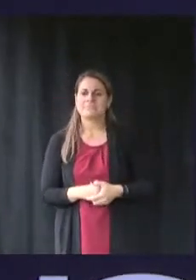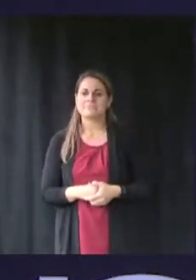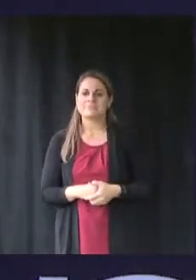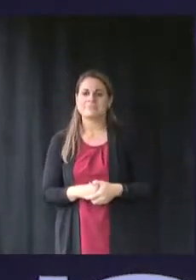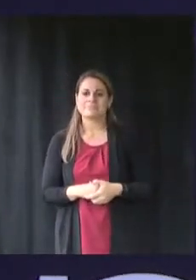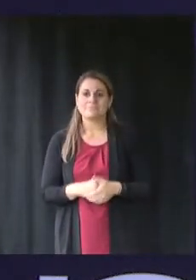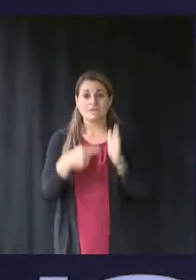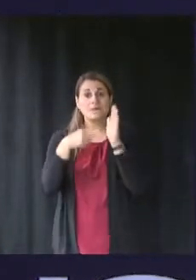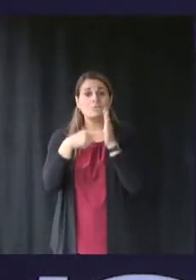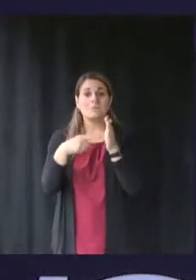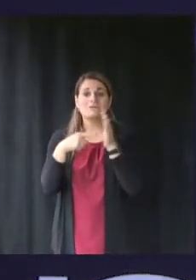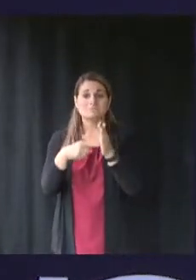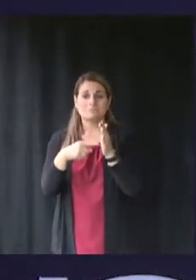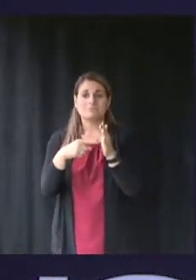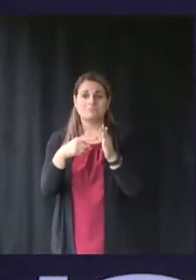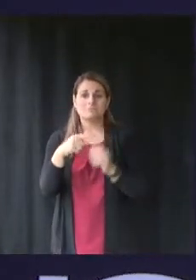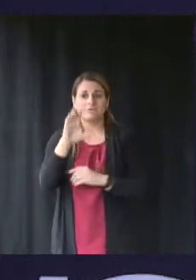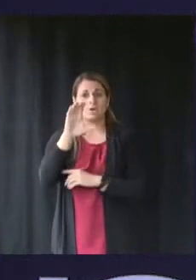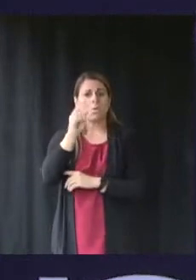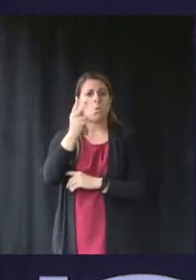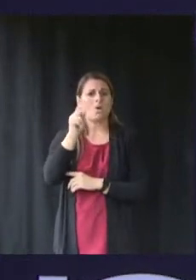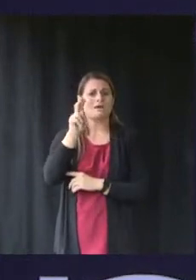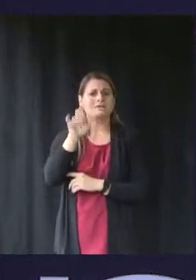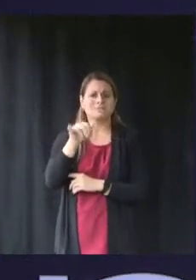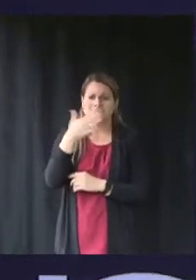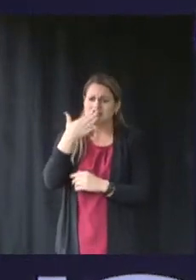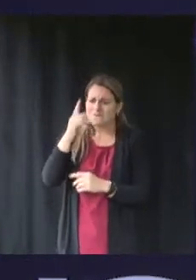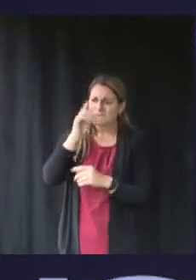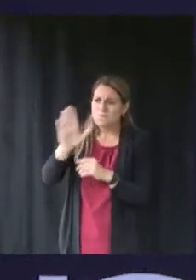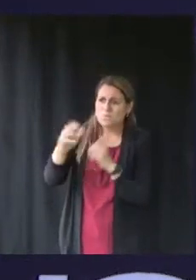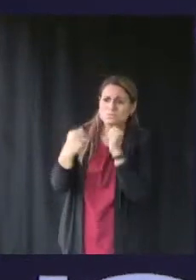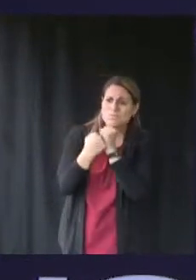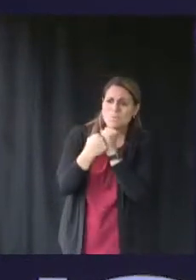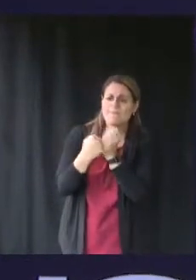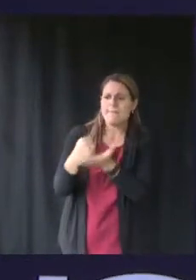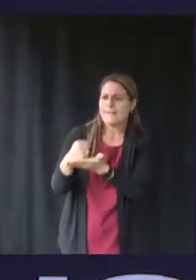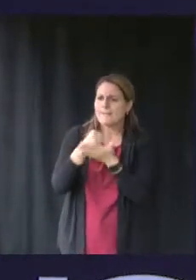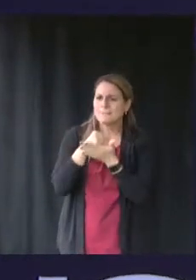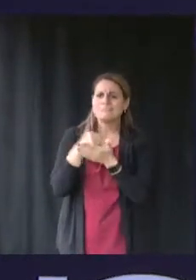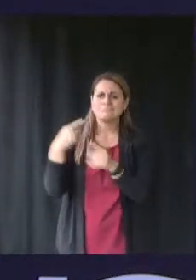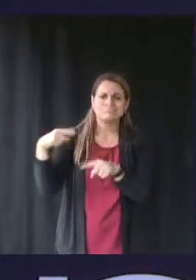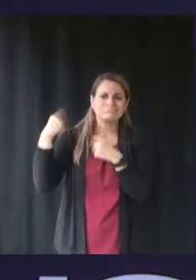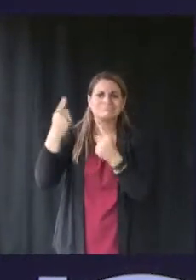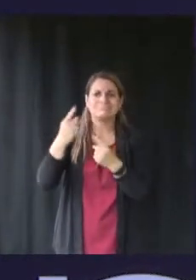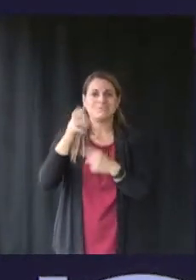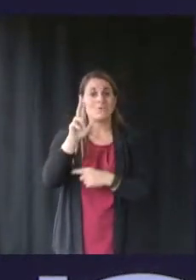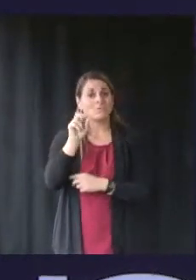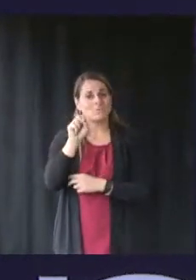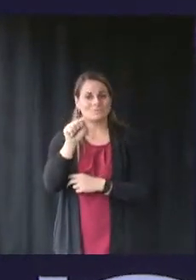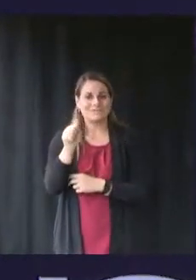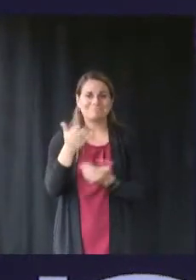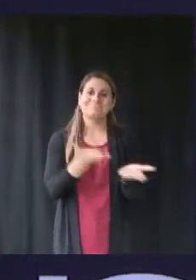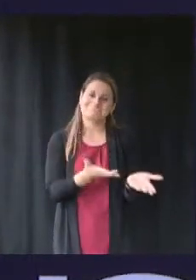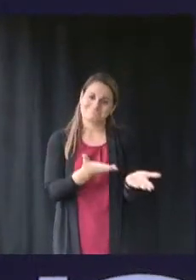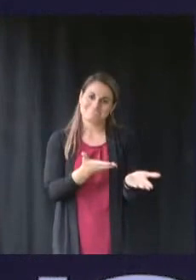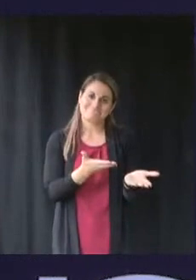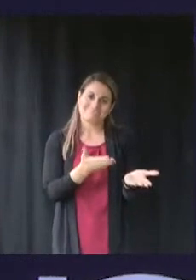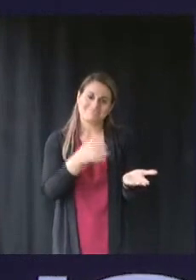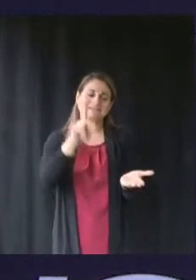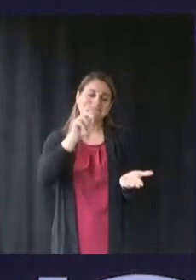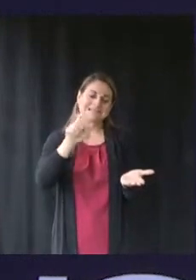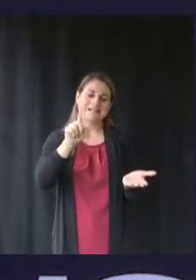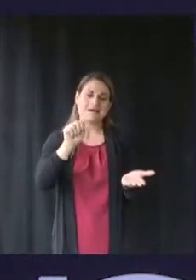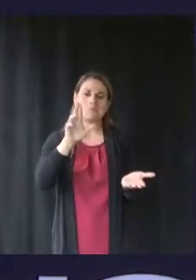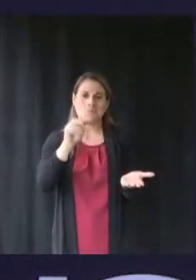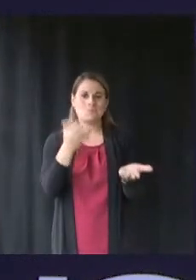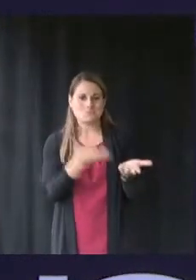thank you for your help and your support. And Rosa Deloro. Rosa, I don't owe as